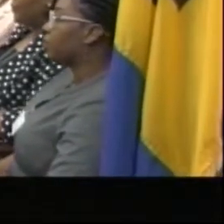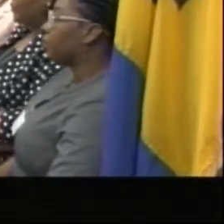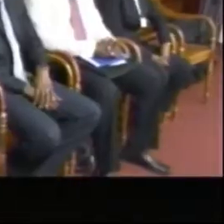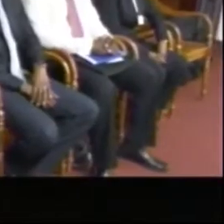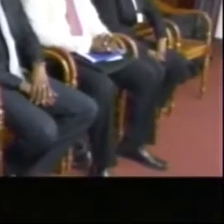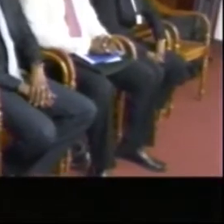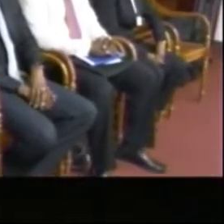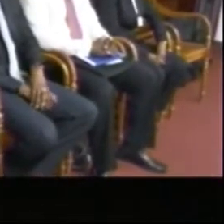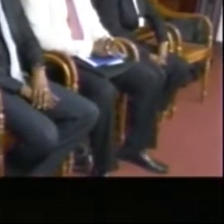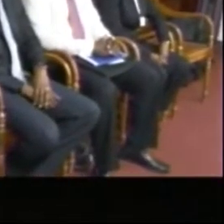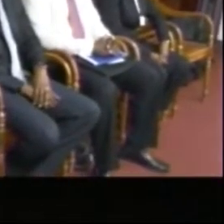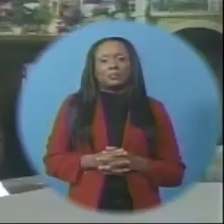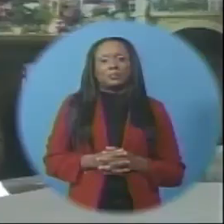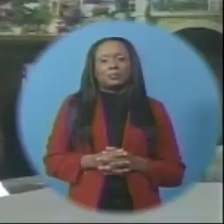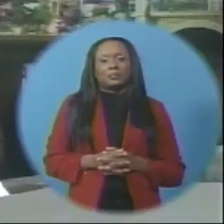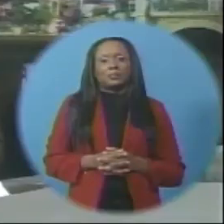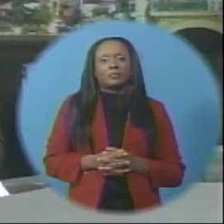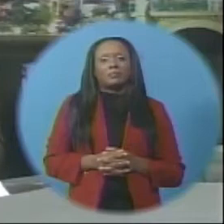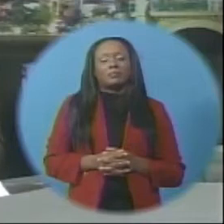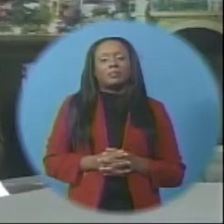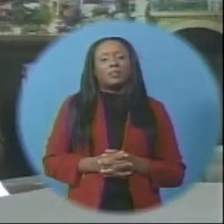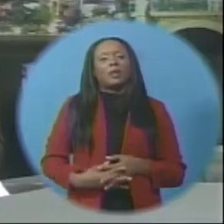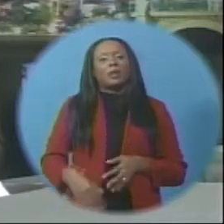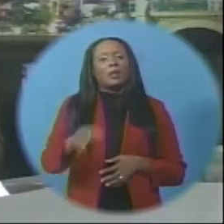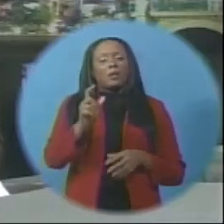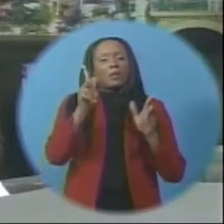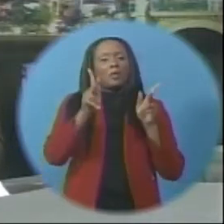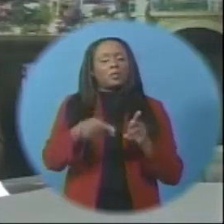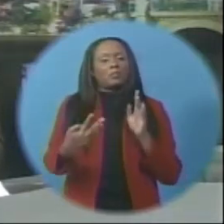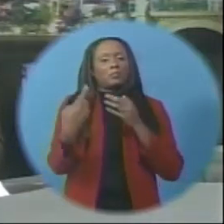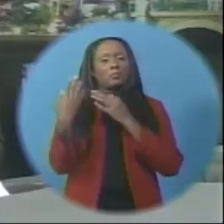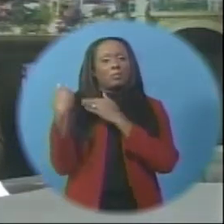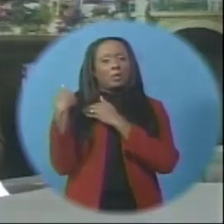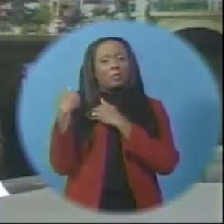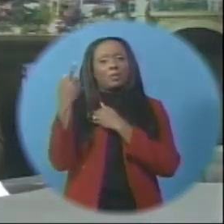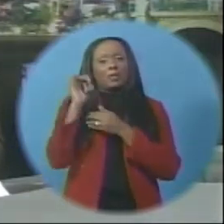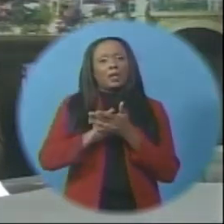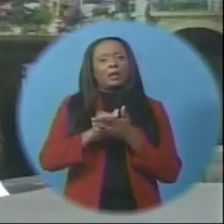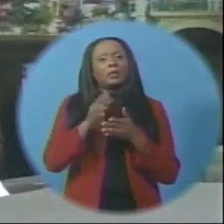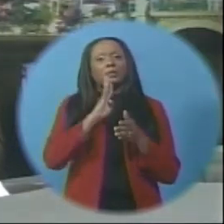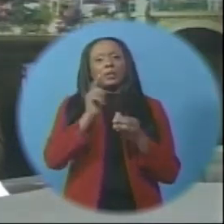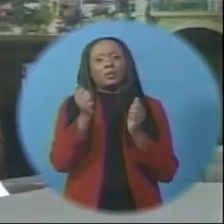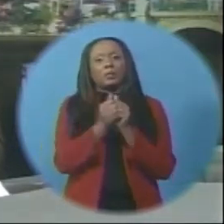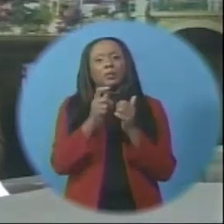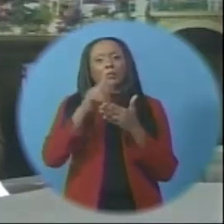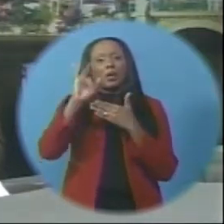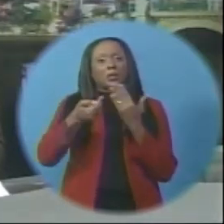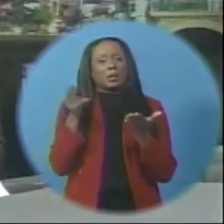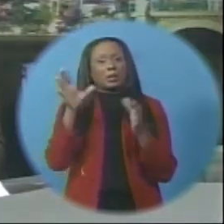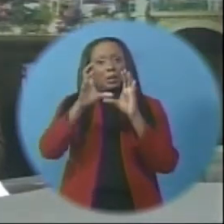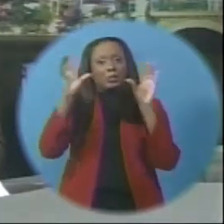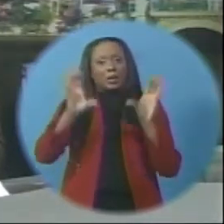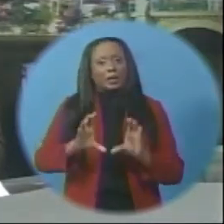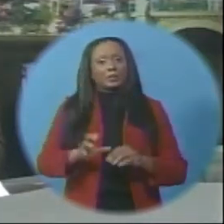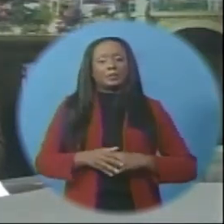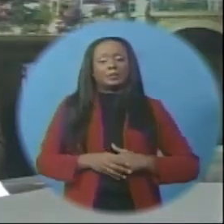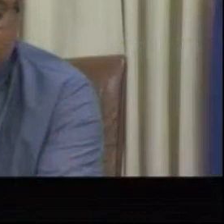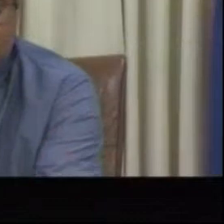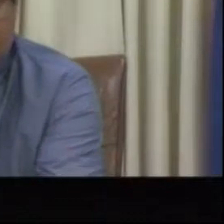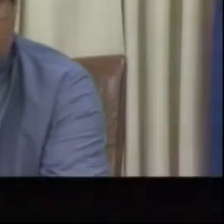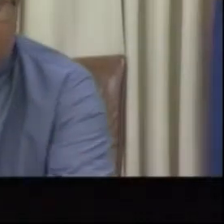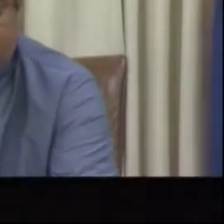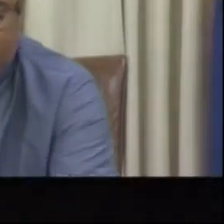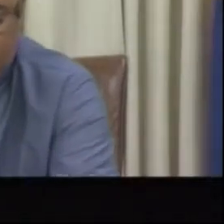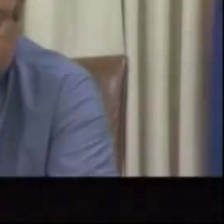and require less maintenance. He was speaking at government headquarters where the project's contract was signed. This change-out will